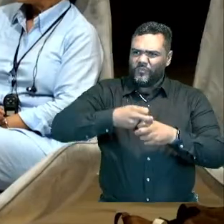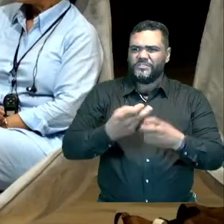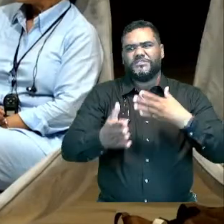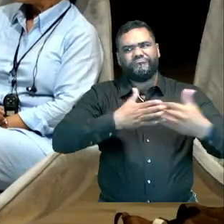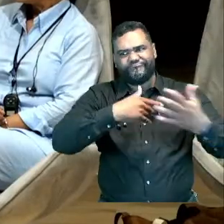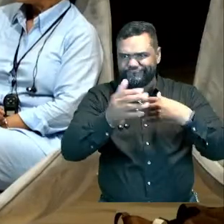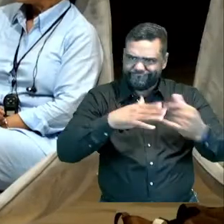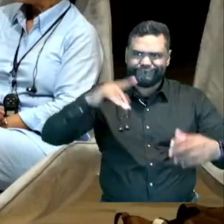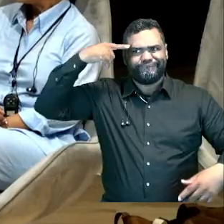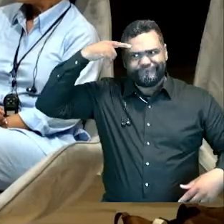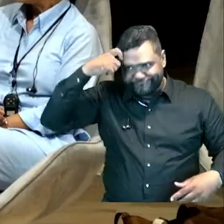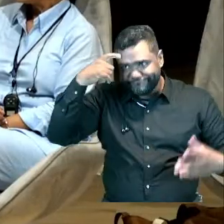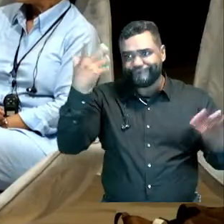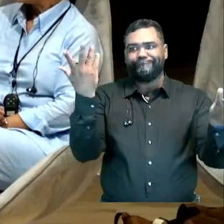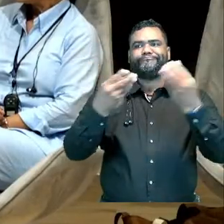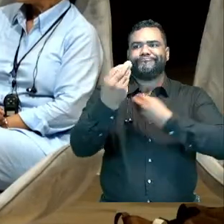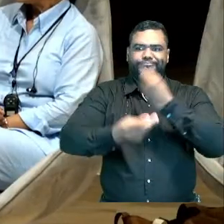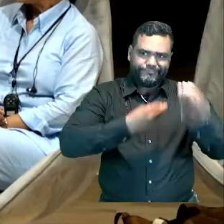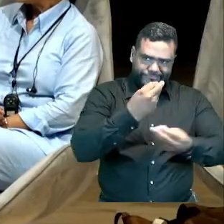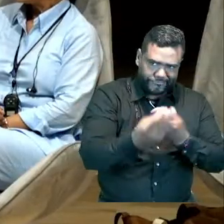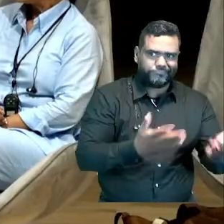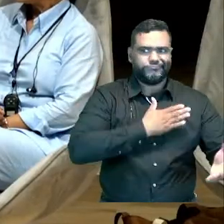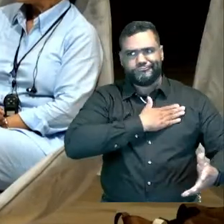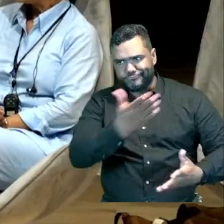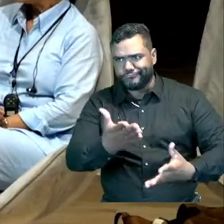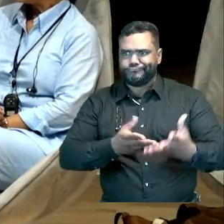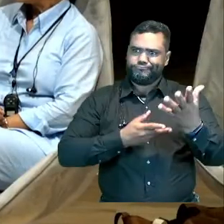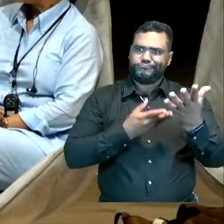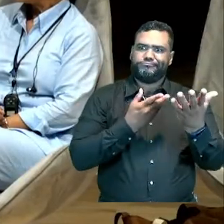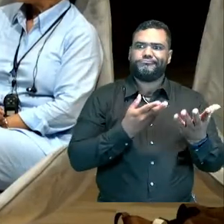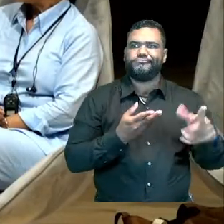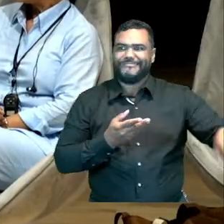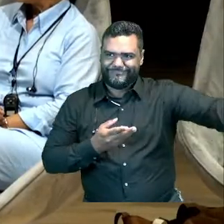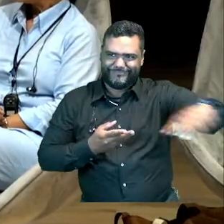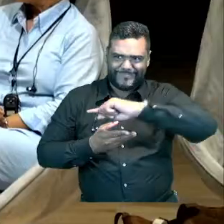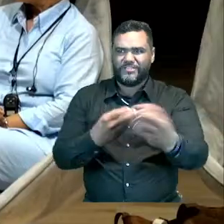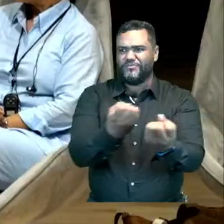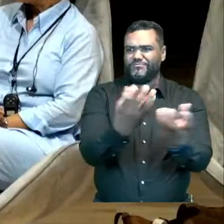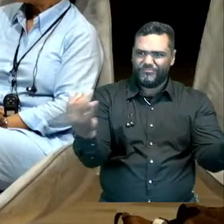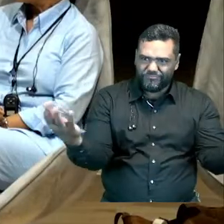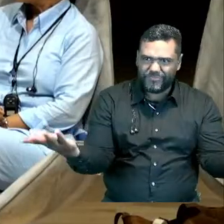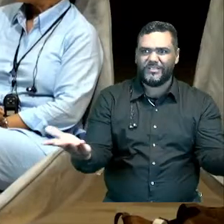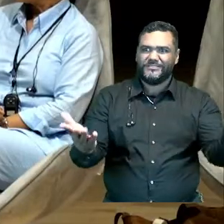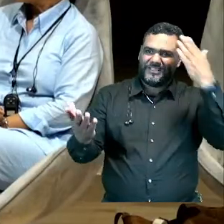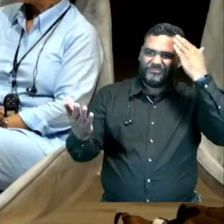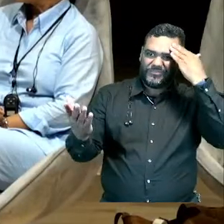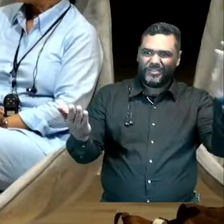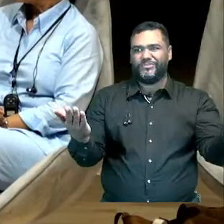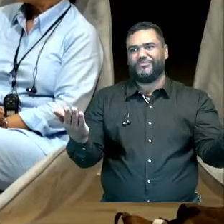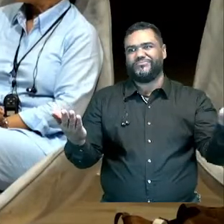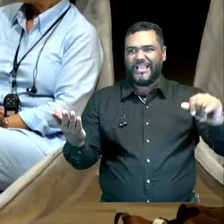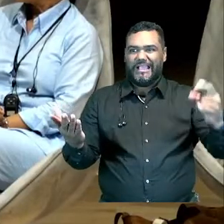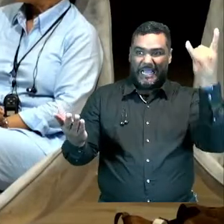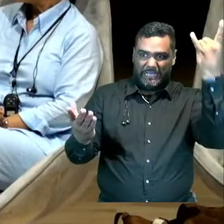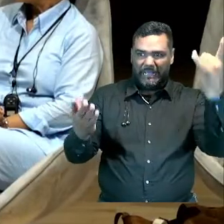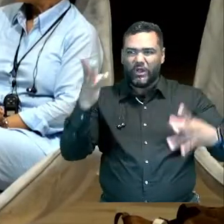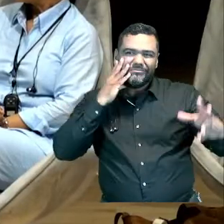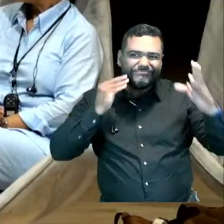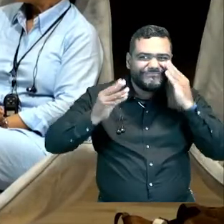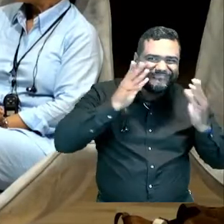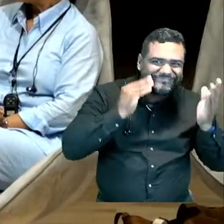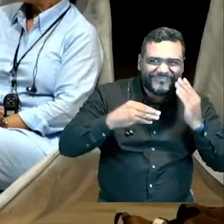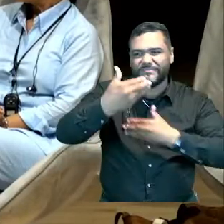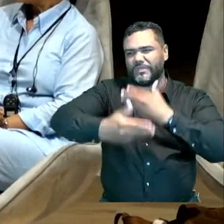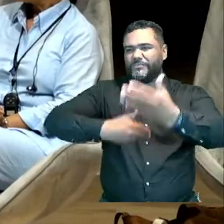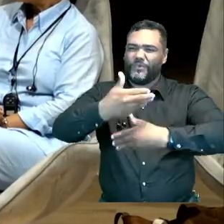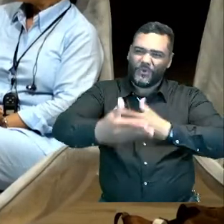encounter as we have our experience. So I tap into and I